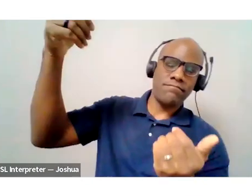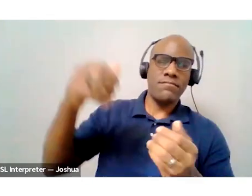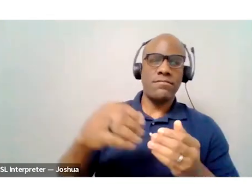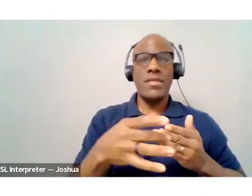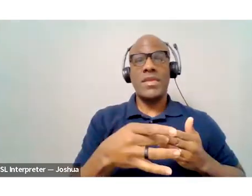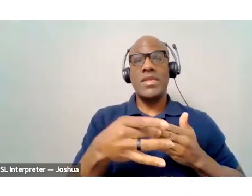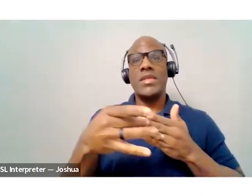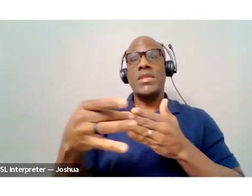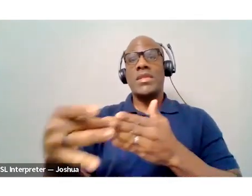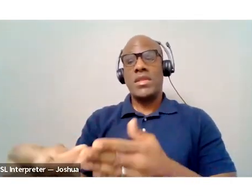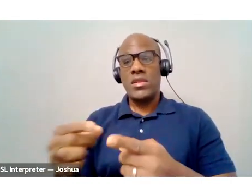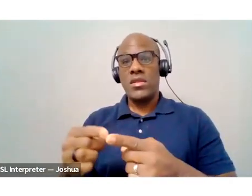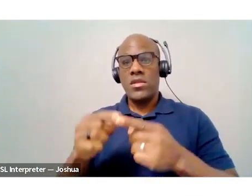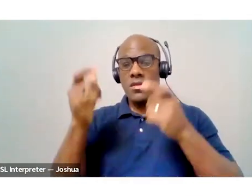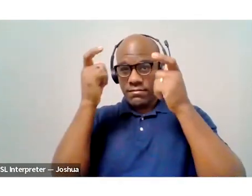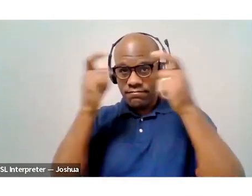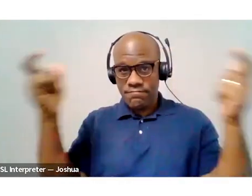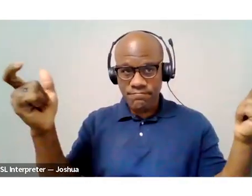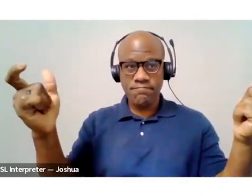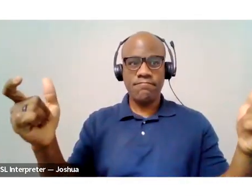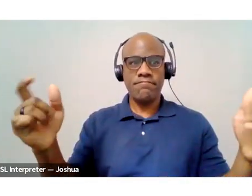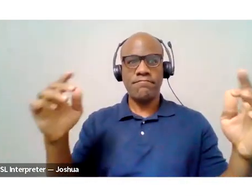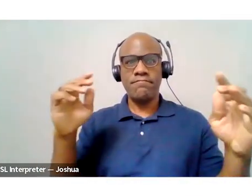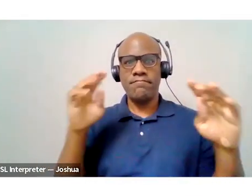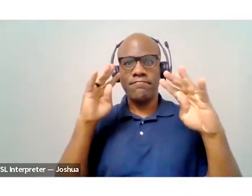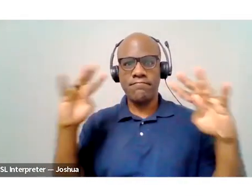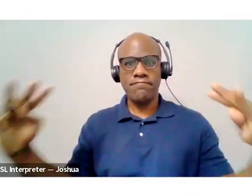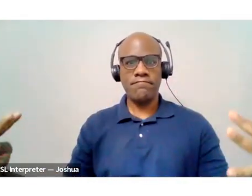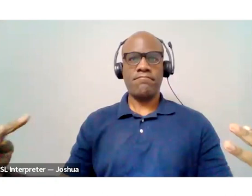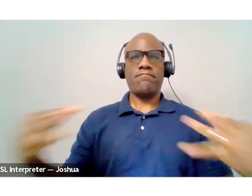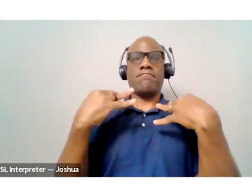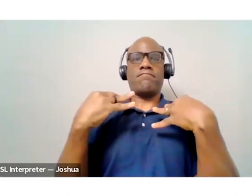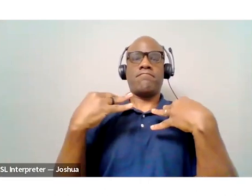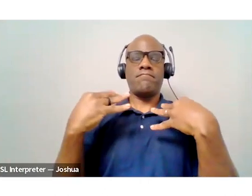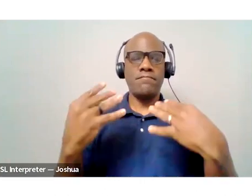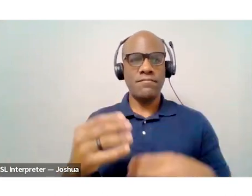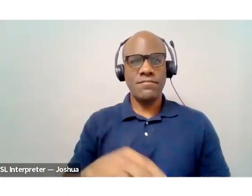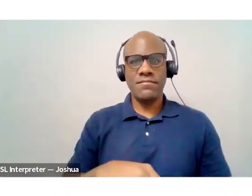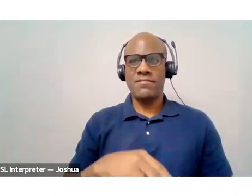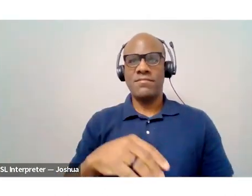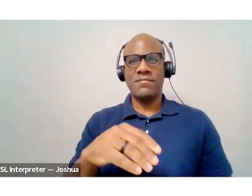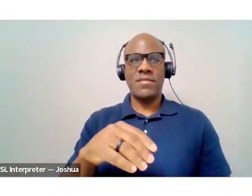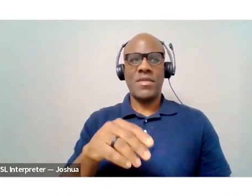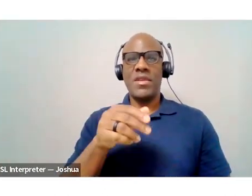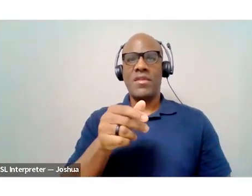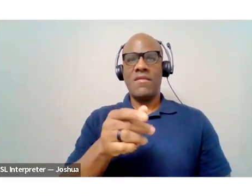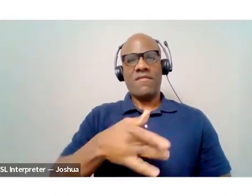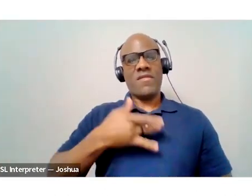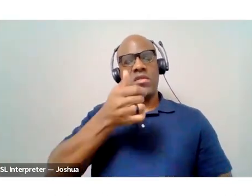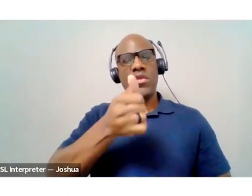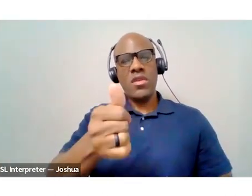megalomaniac understanding of yourself as an omnipotent being, because you're